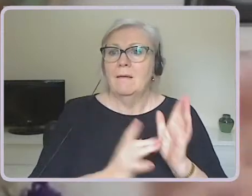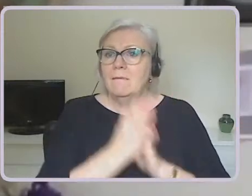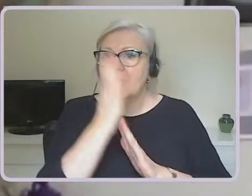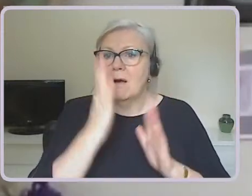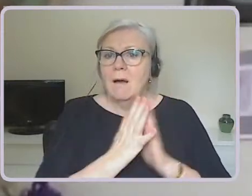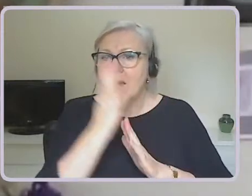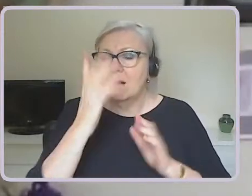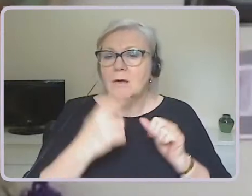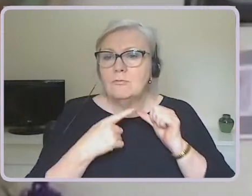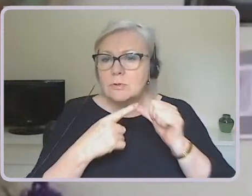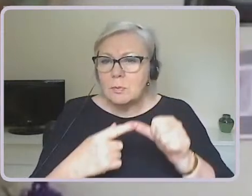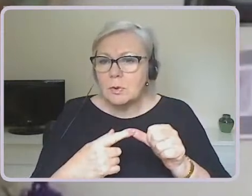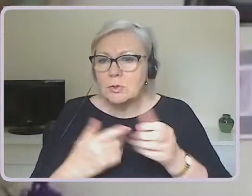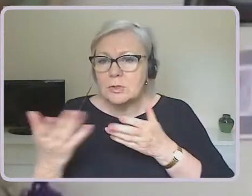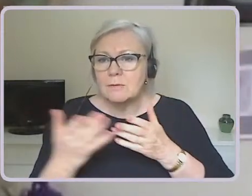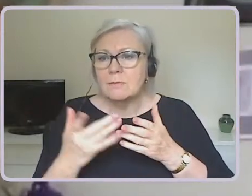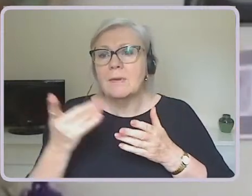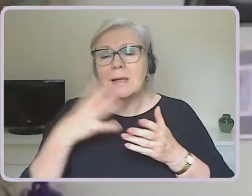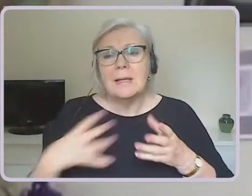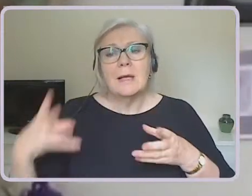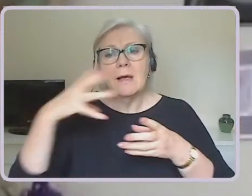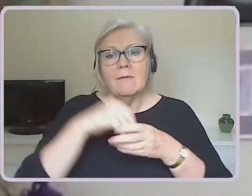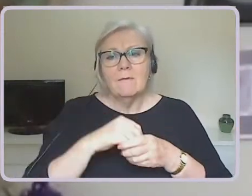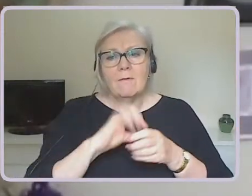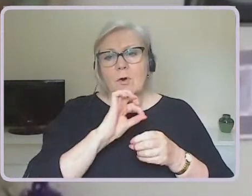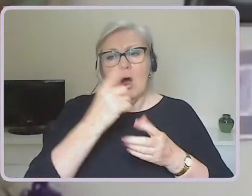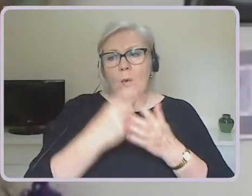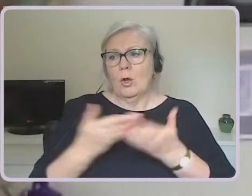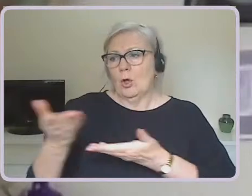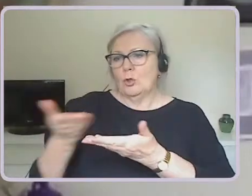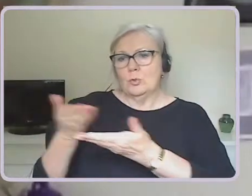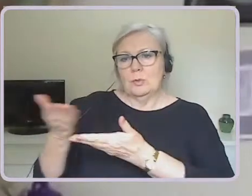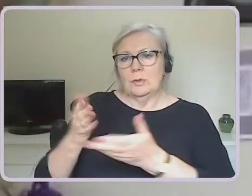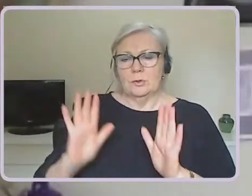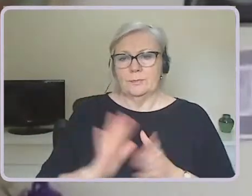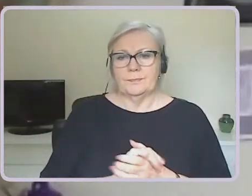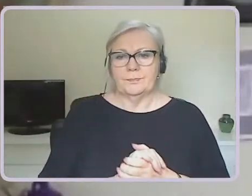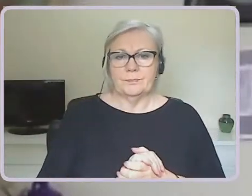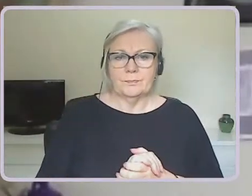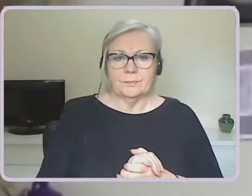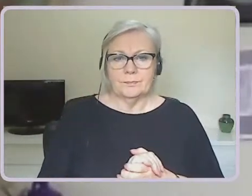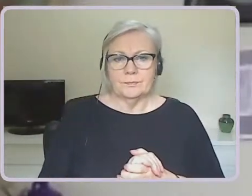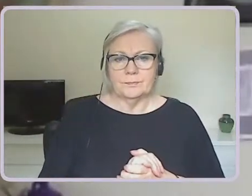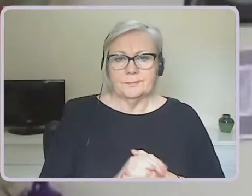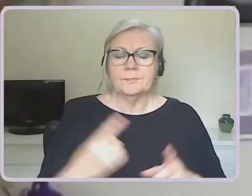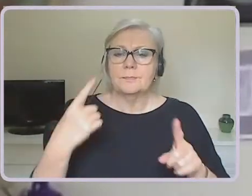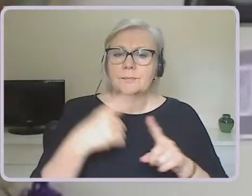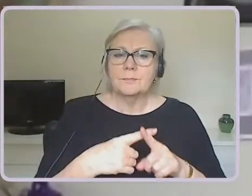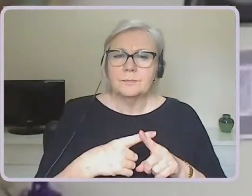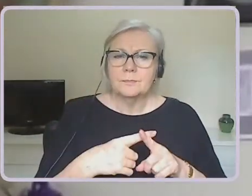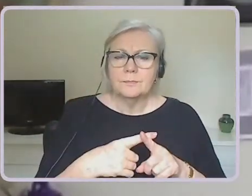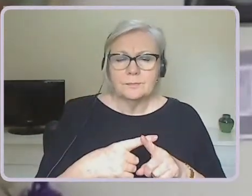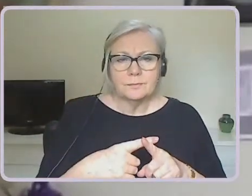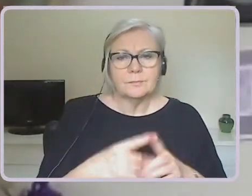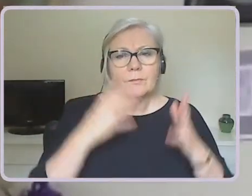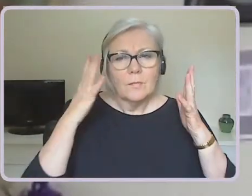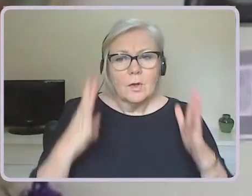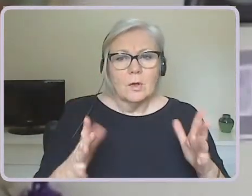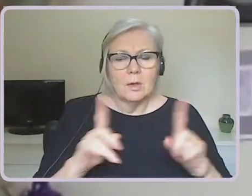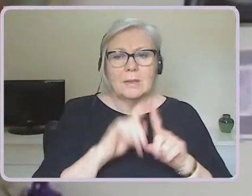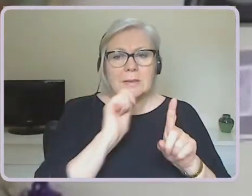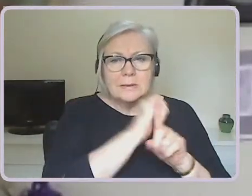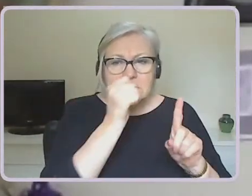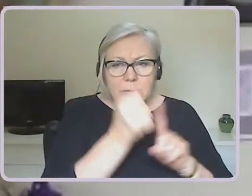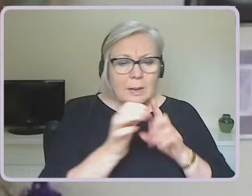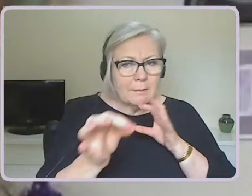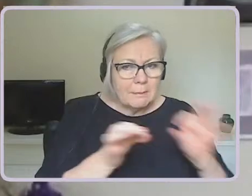those spaces. And something that we have also learned is there's a lot of scenario planning and work that the fire authorities